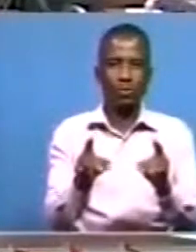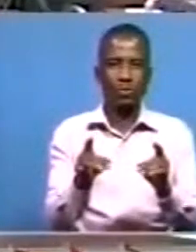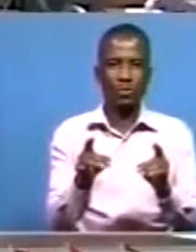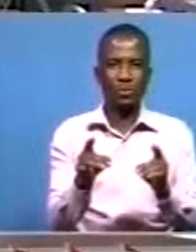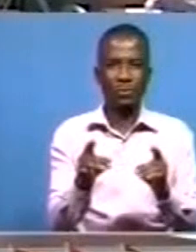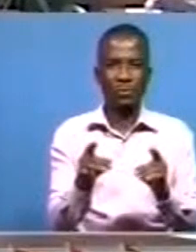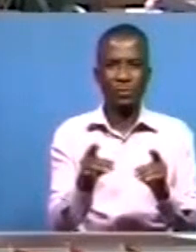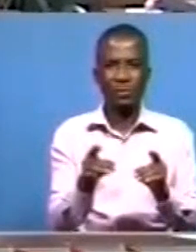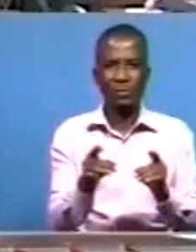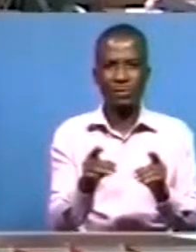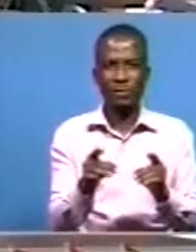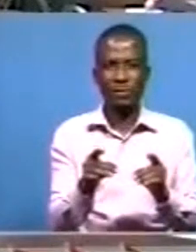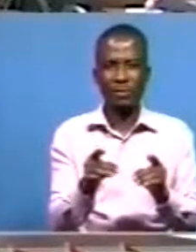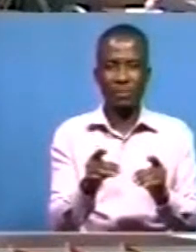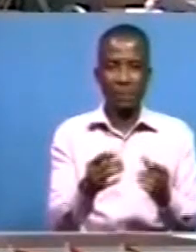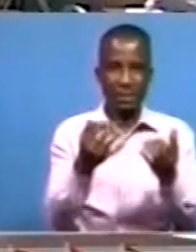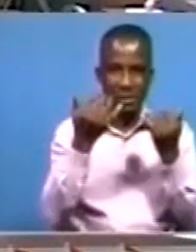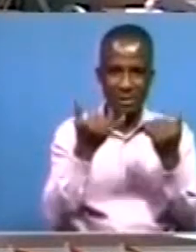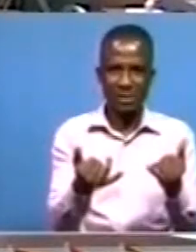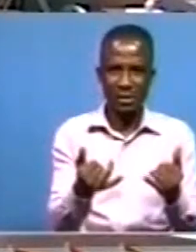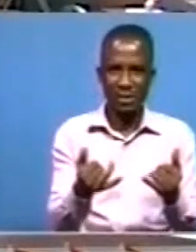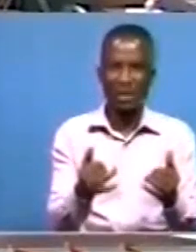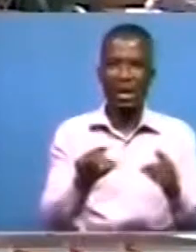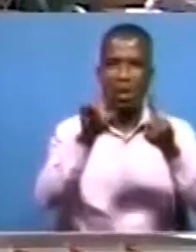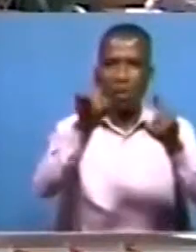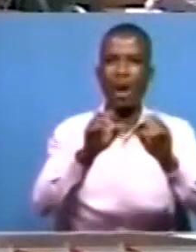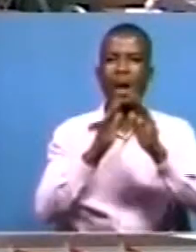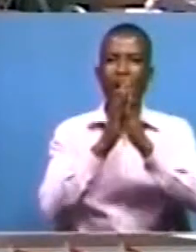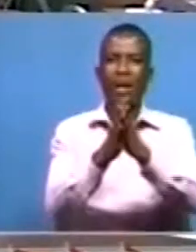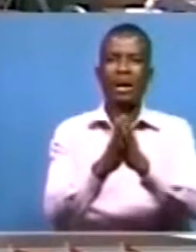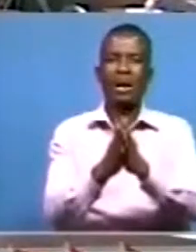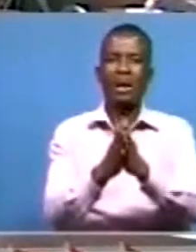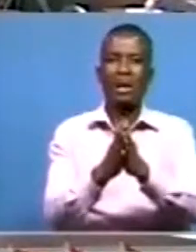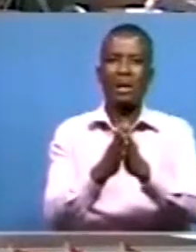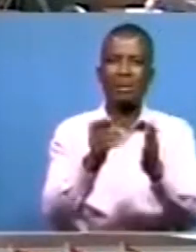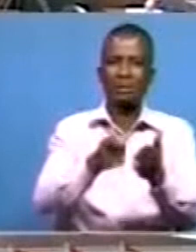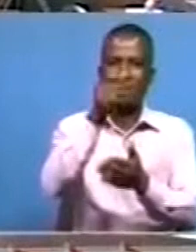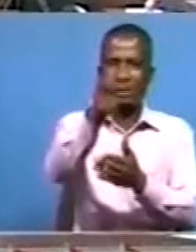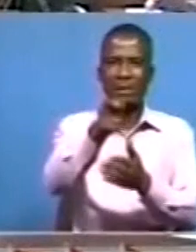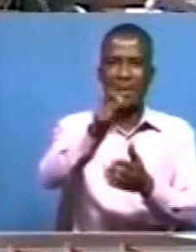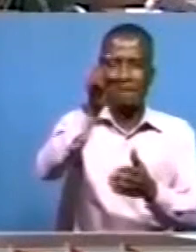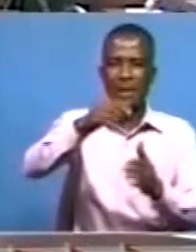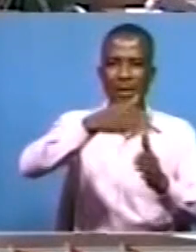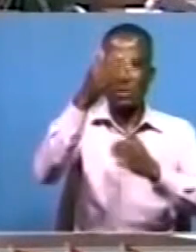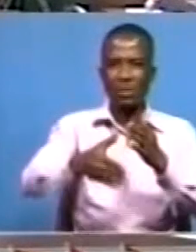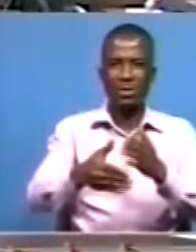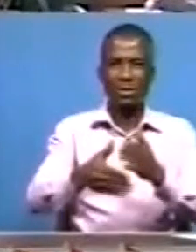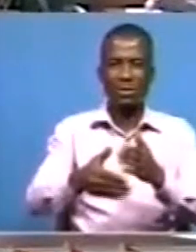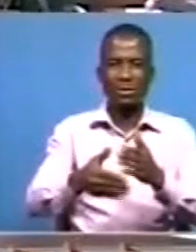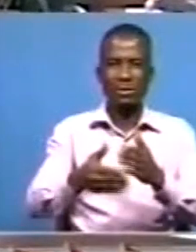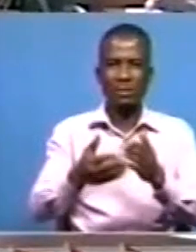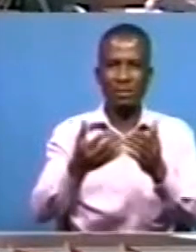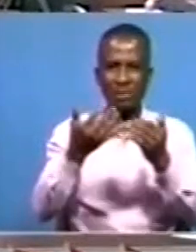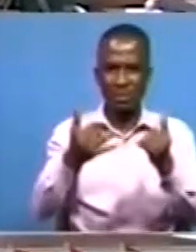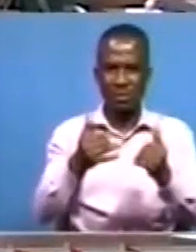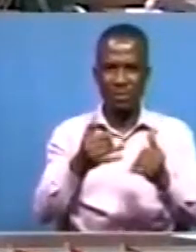apply. From this premise, the first question to ask when a party alleges that a statement must be conclusively presumed against the